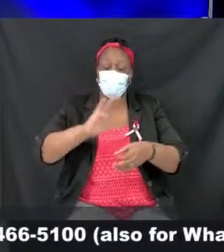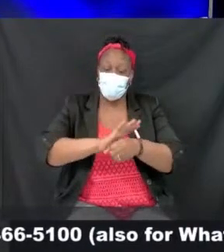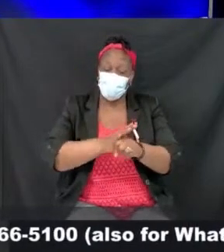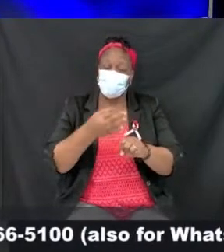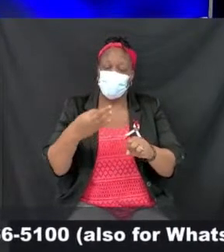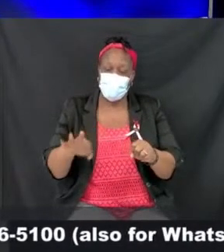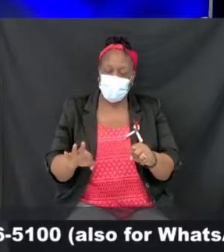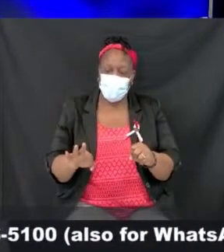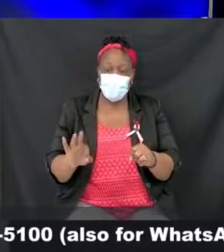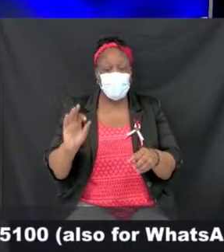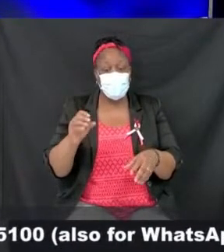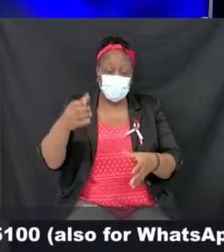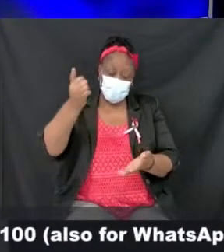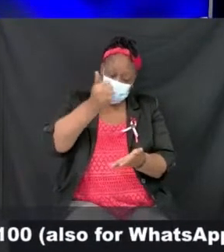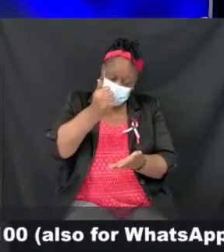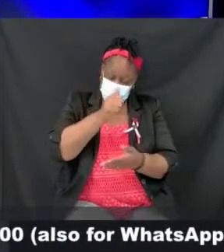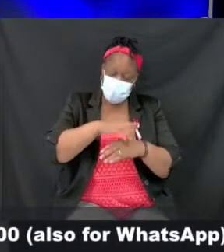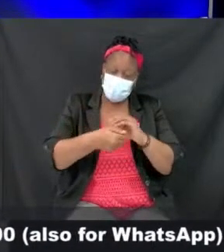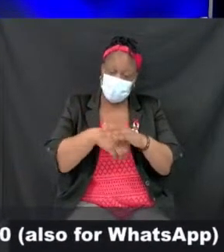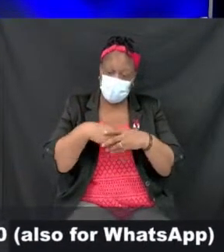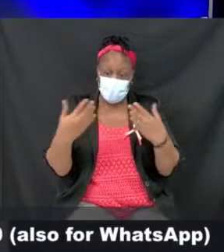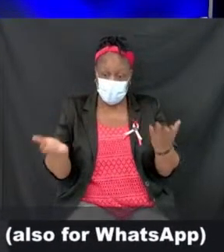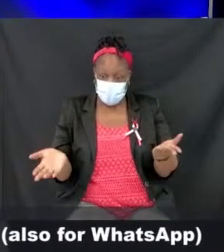of activities that we permit.